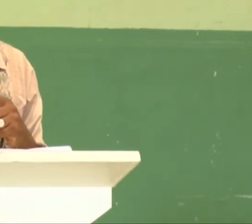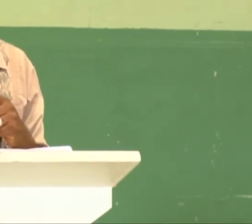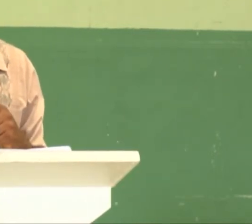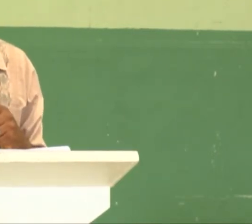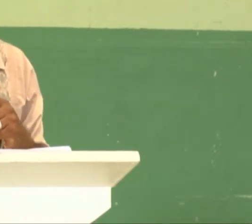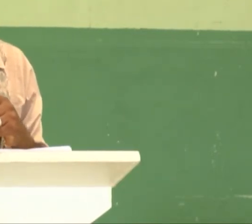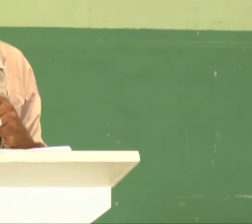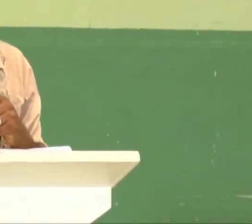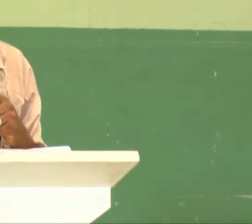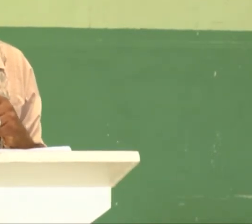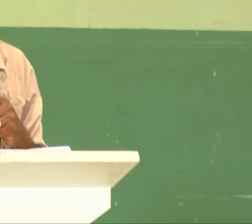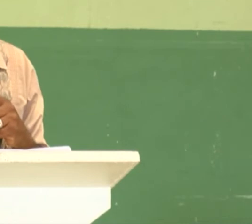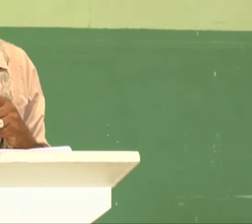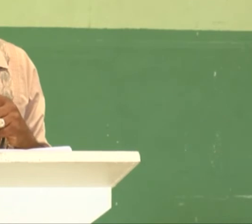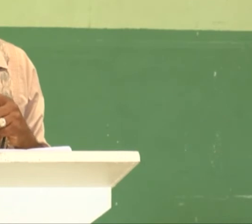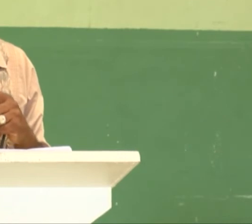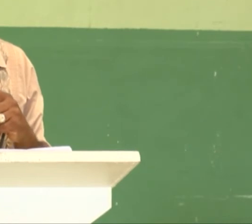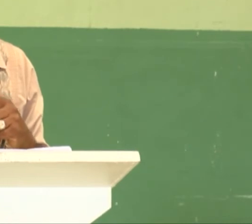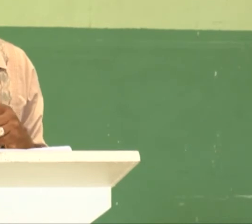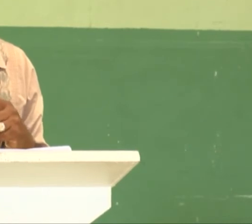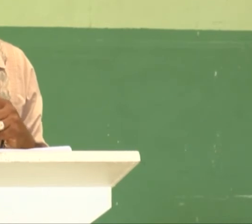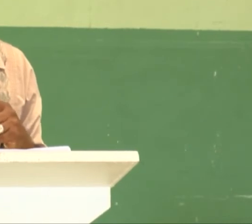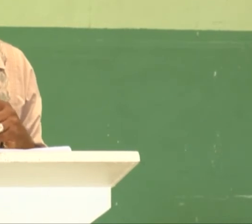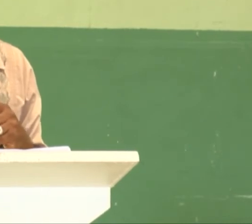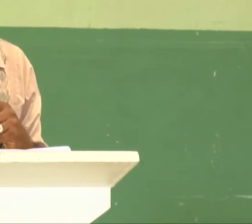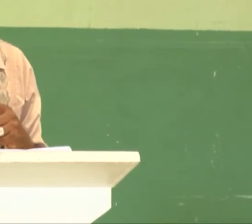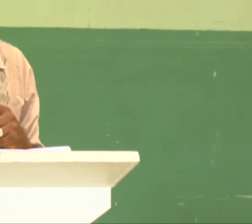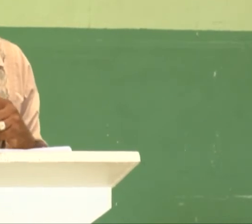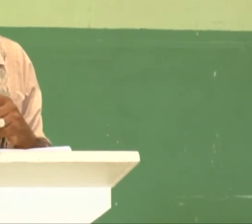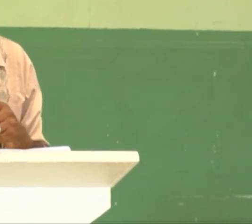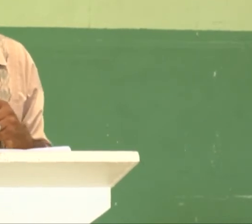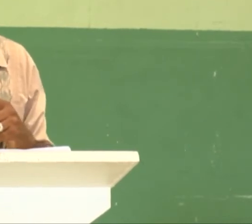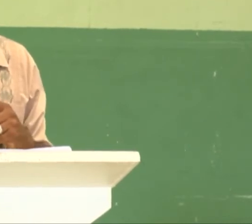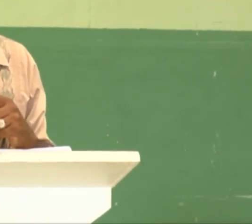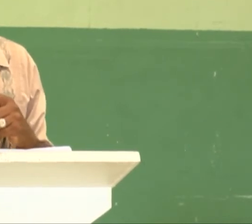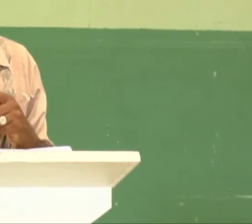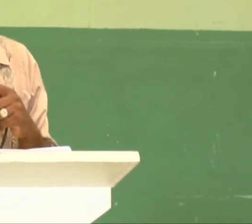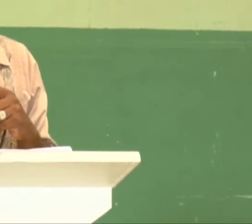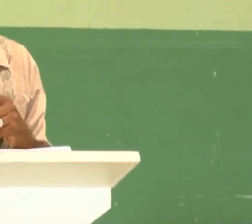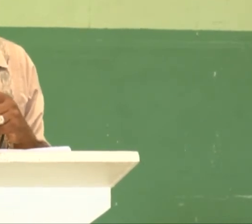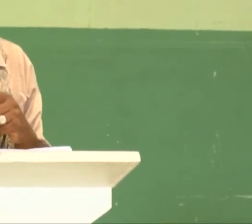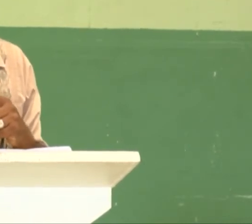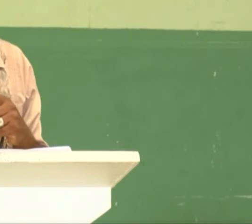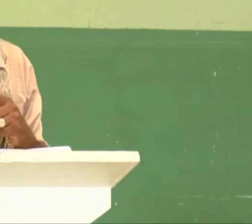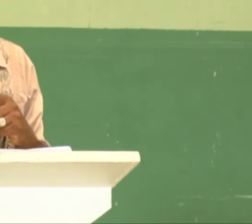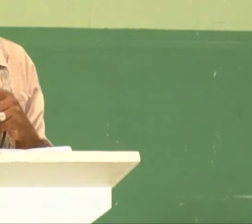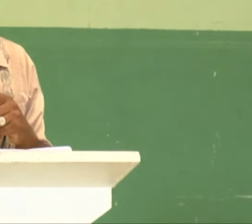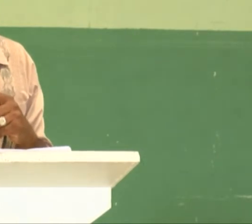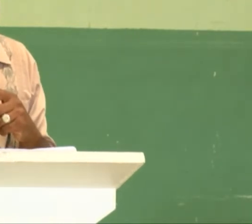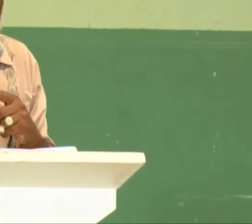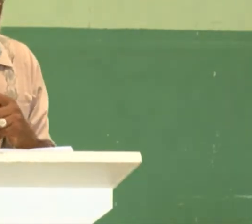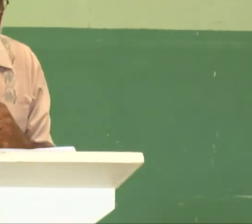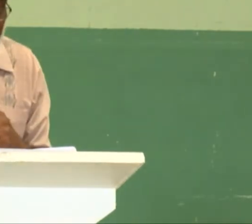For the people who live in the Scotland district as well, we need to develop that area so that the people can stay in the Scotland district, live in the Scotland district, and